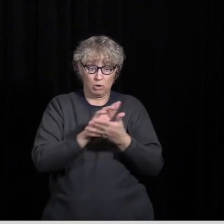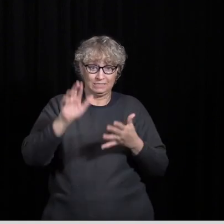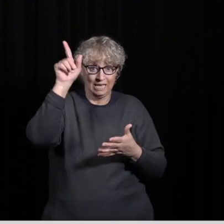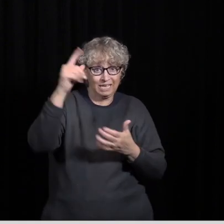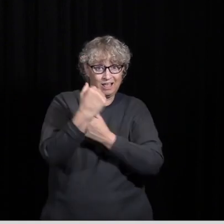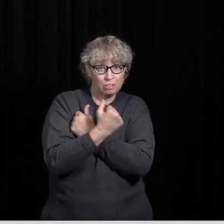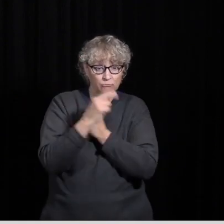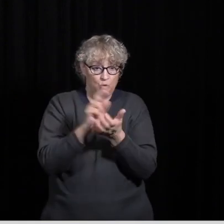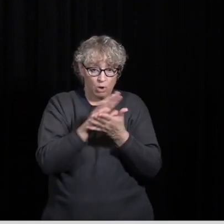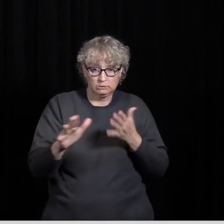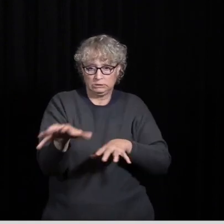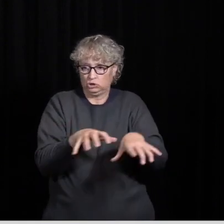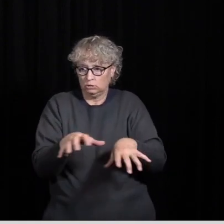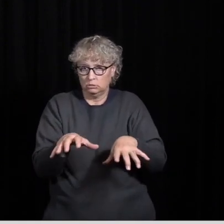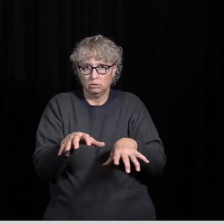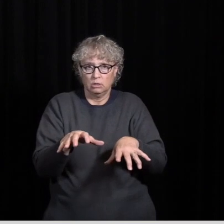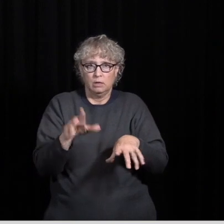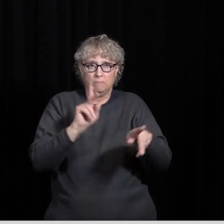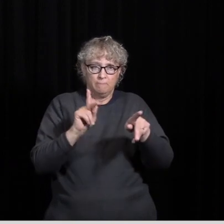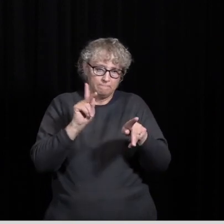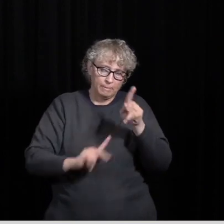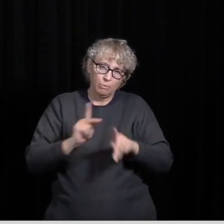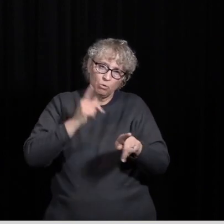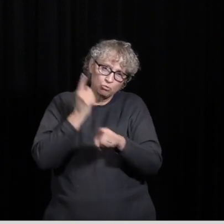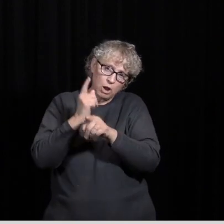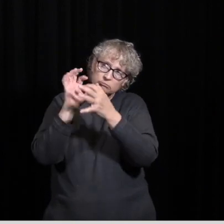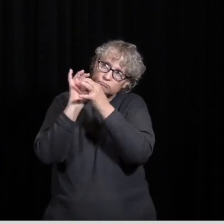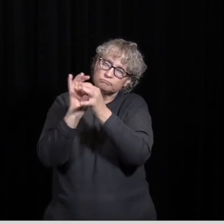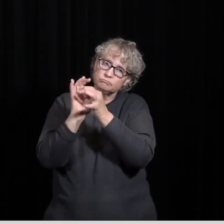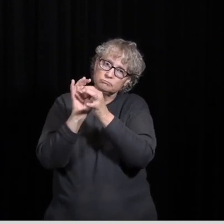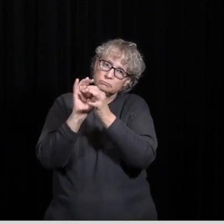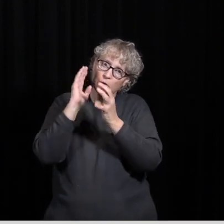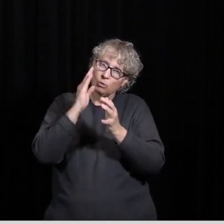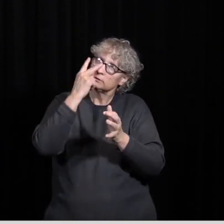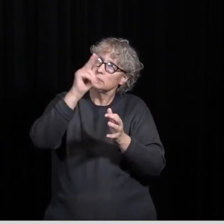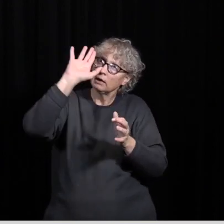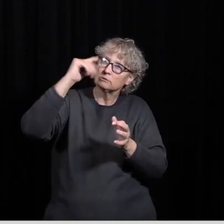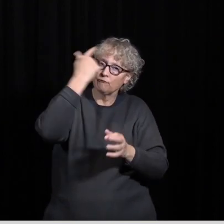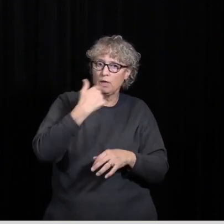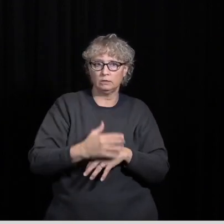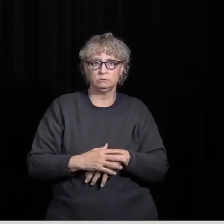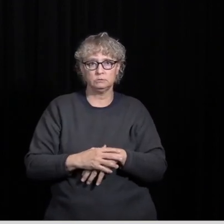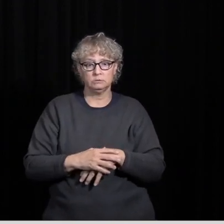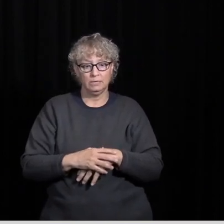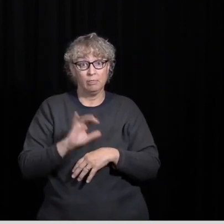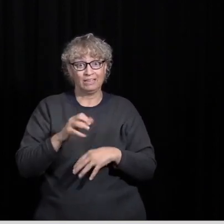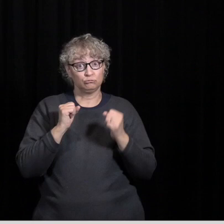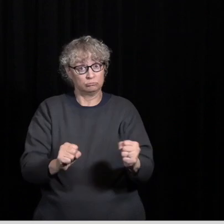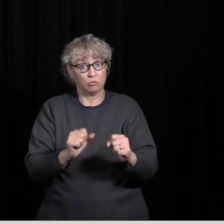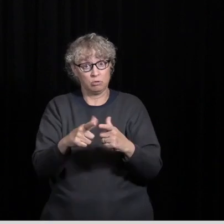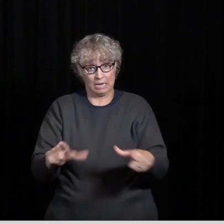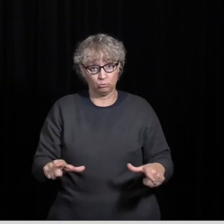righteous deeds. The upright shall behold his face. And what I want us to really just take in is the strength of the language that